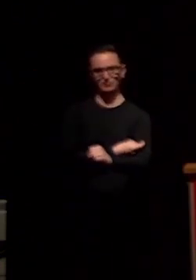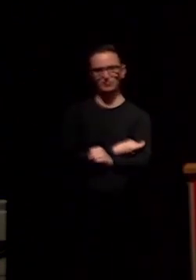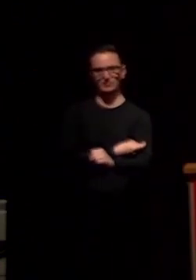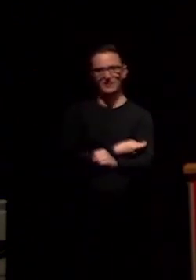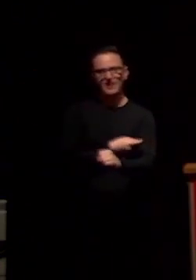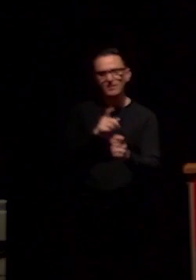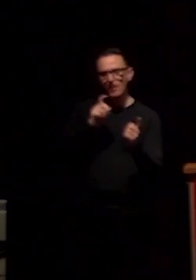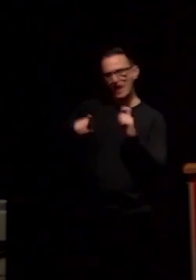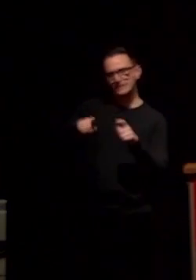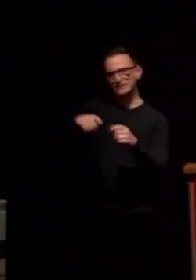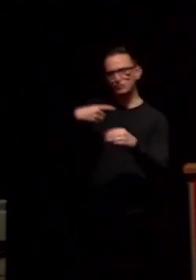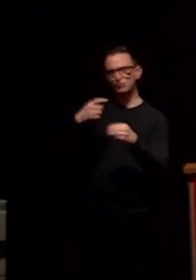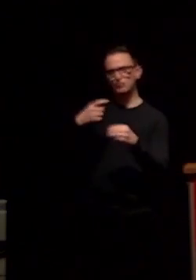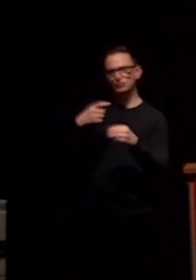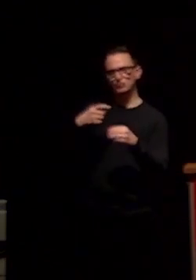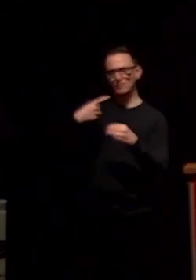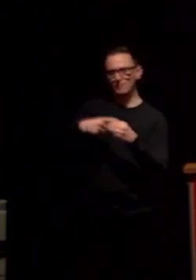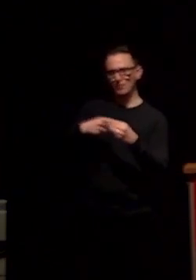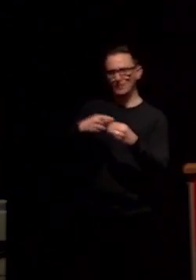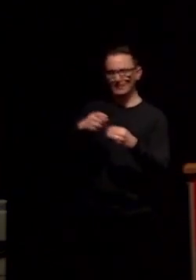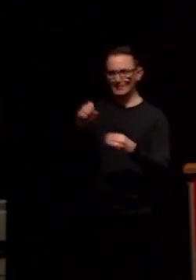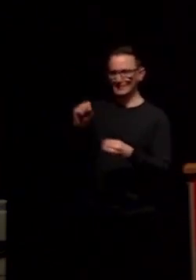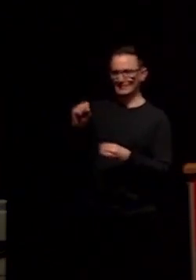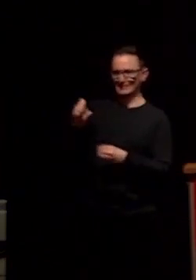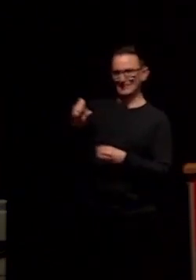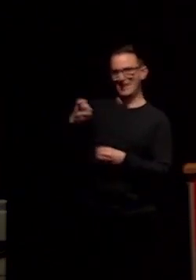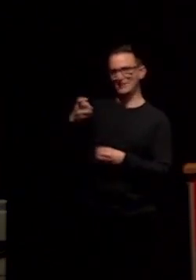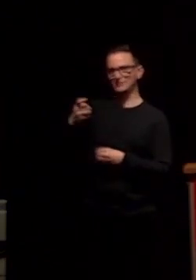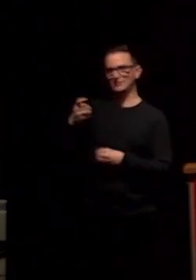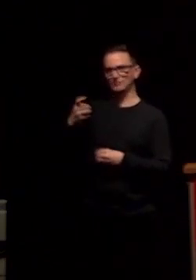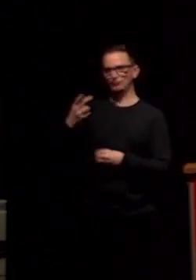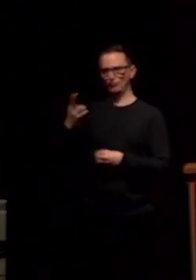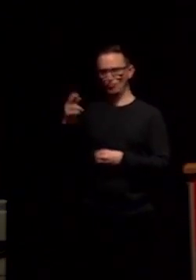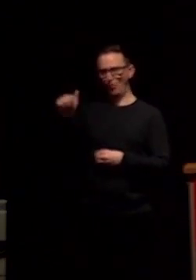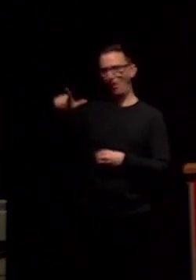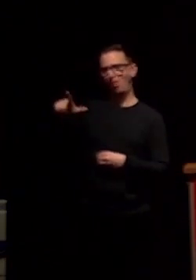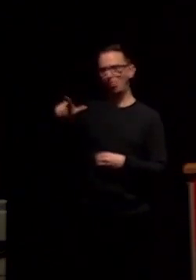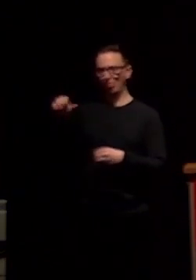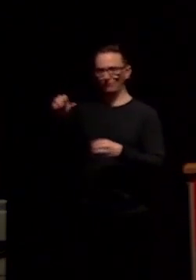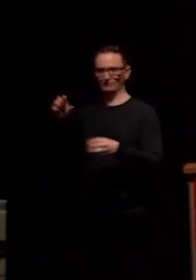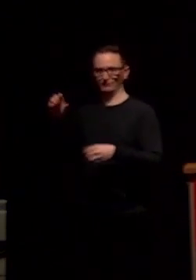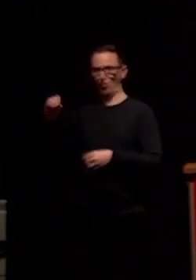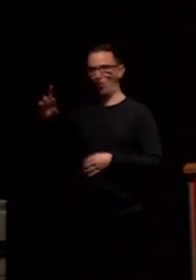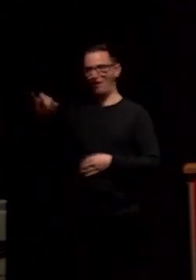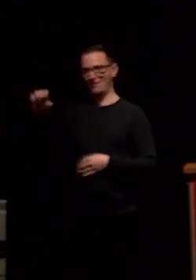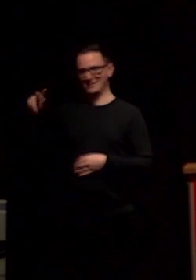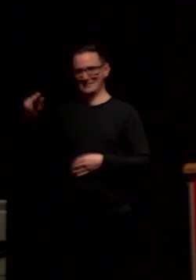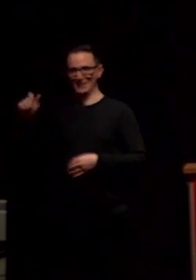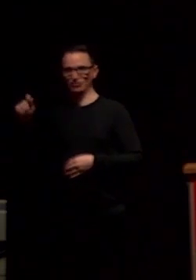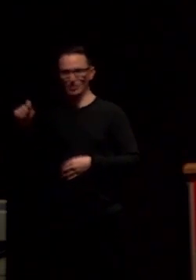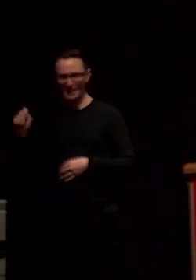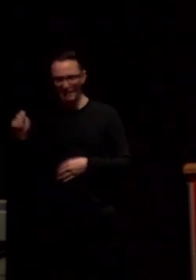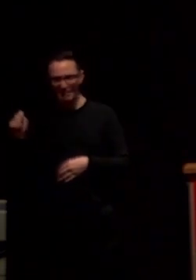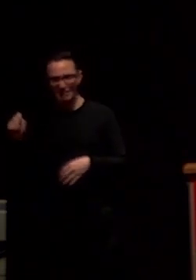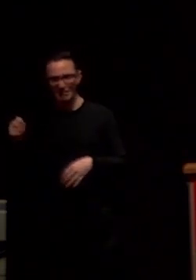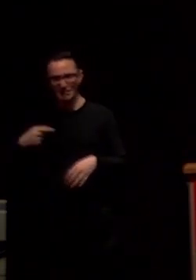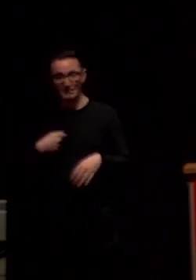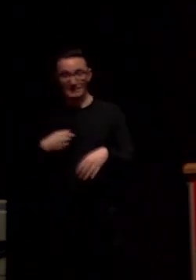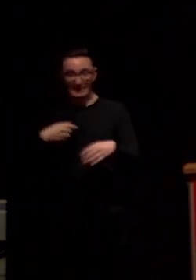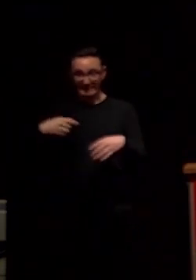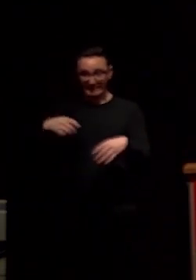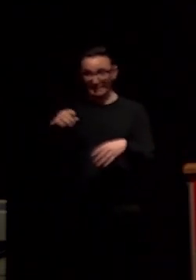about sexual orientation and gender identity, which we were excited about that the governor and the health commissioner had included that and defended